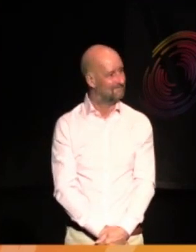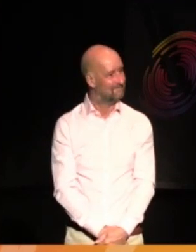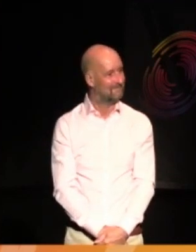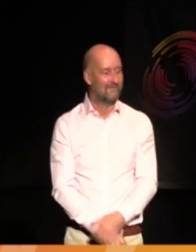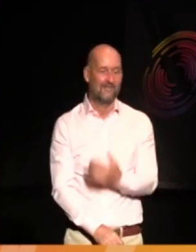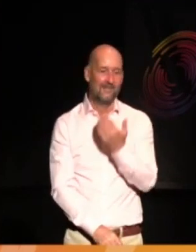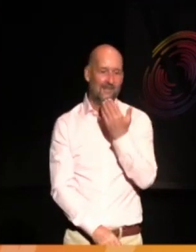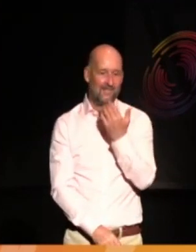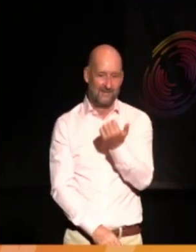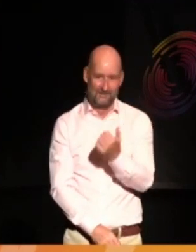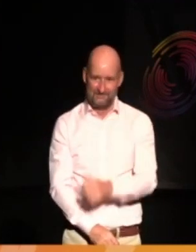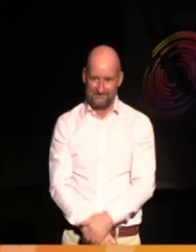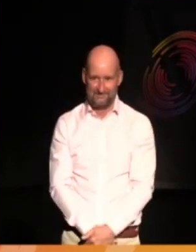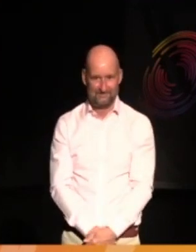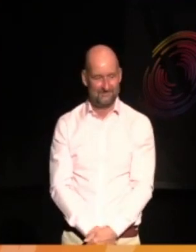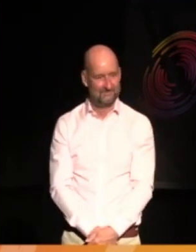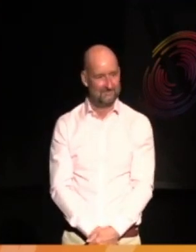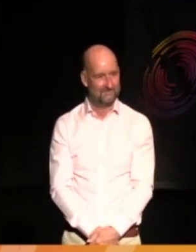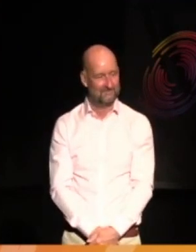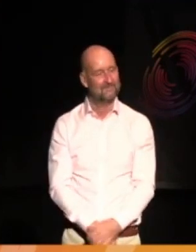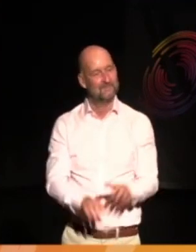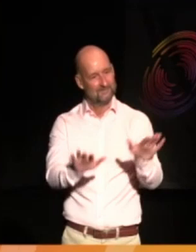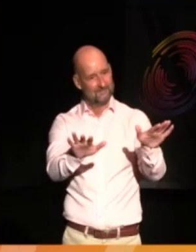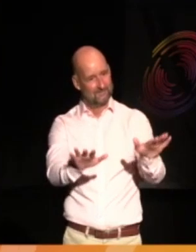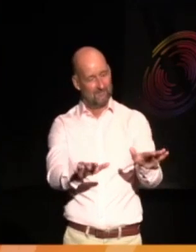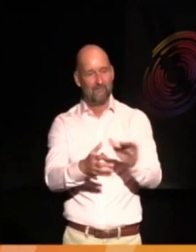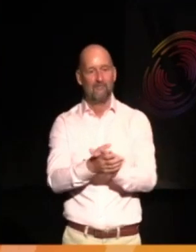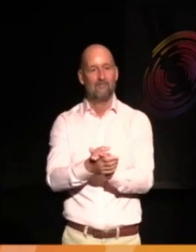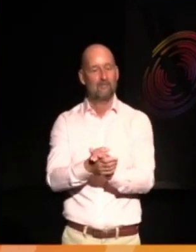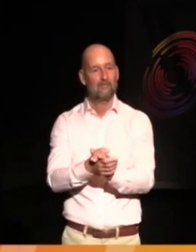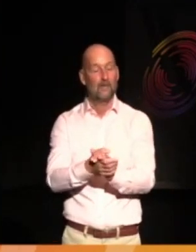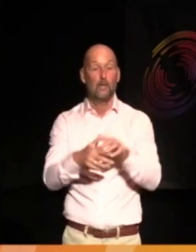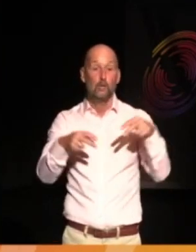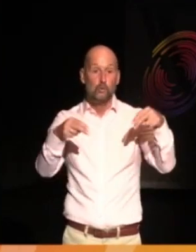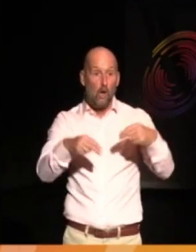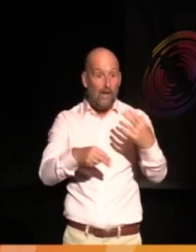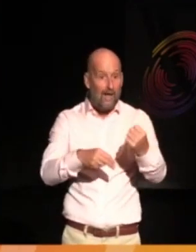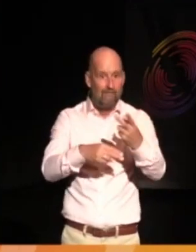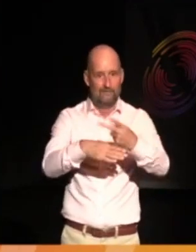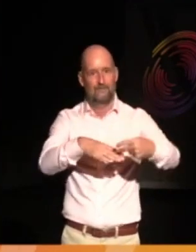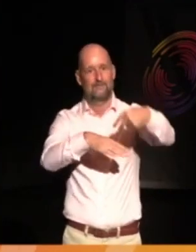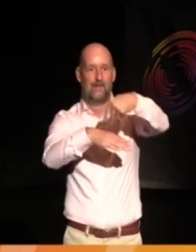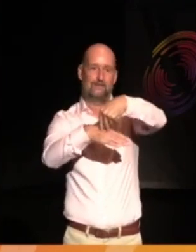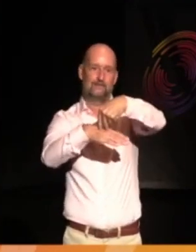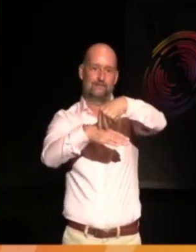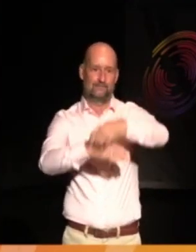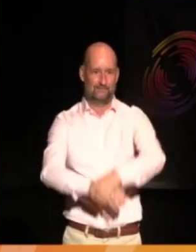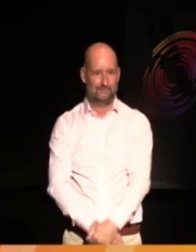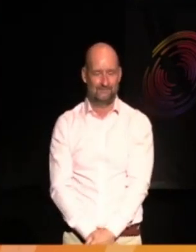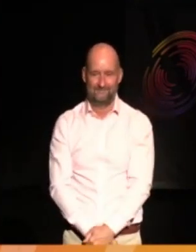Thank you. Okay, thank you. Could you stand if you have a dog?